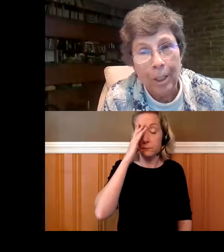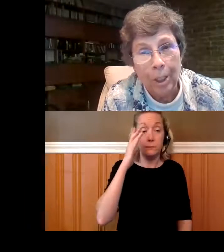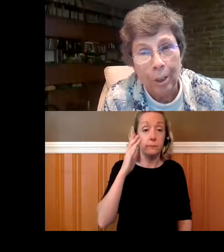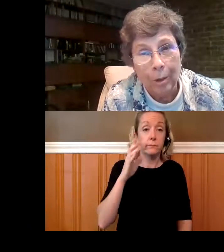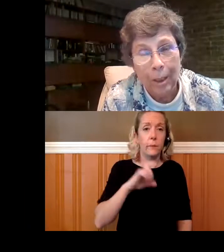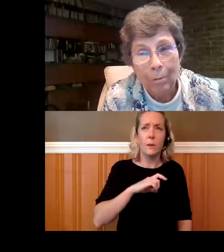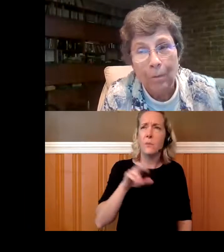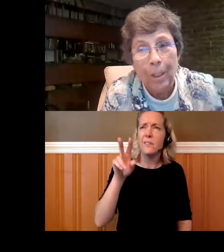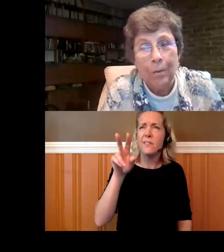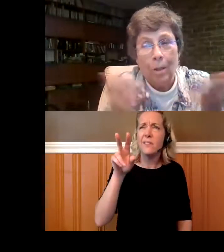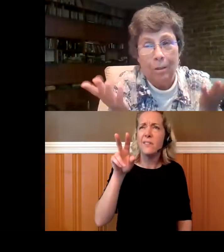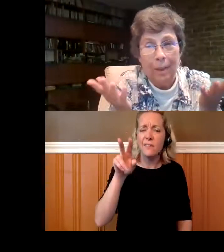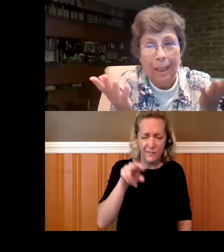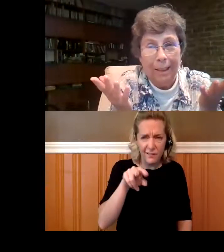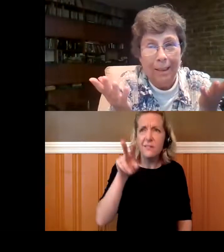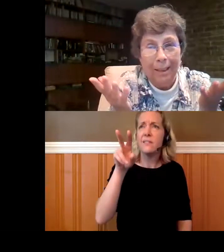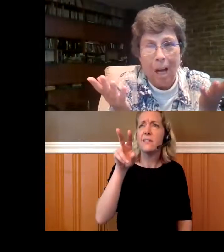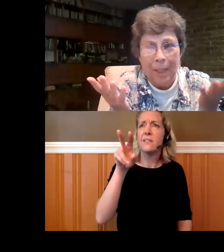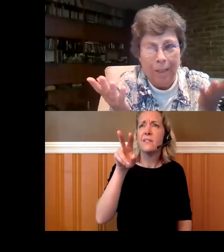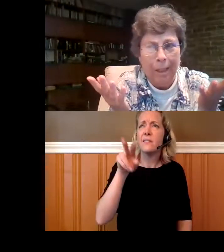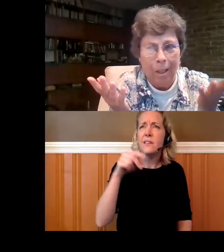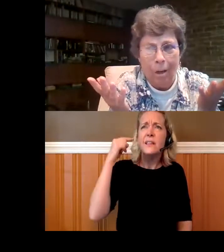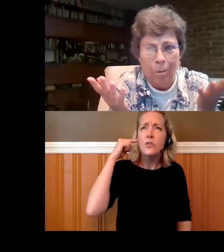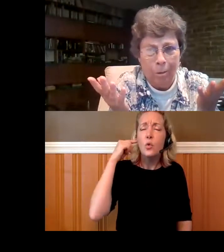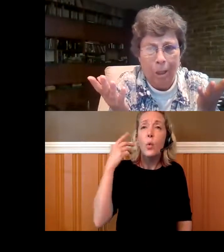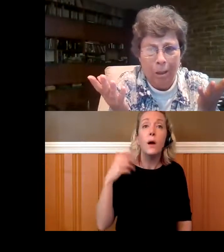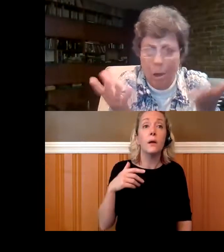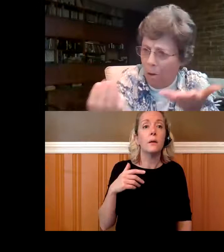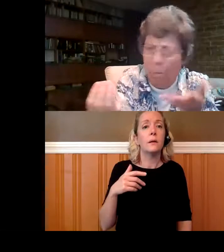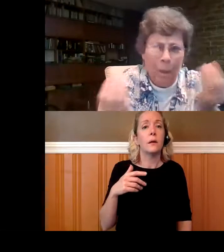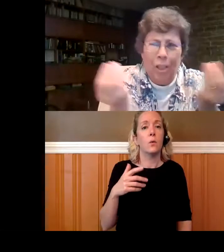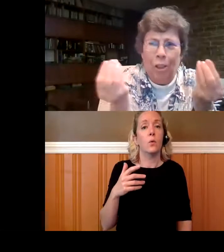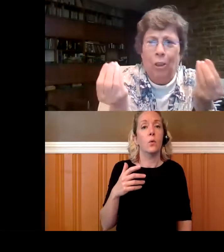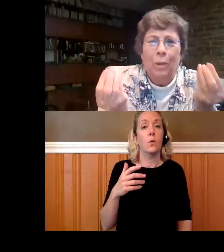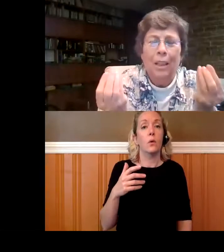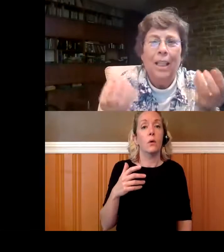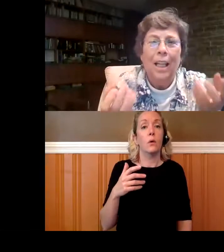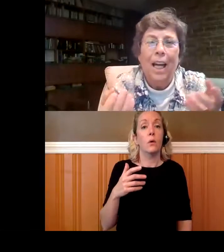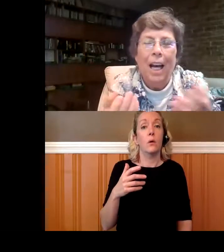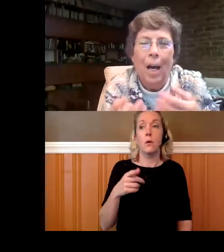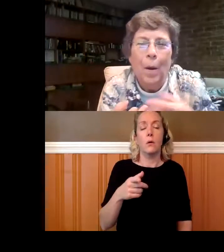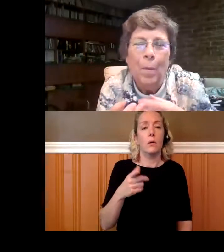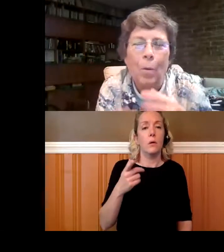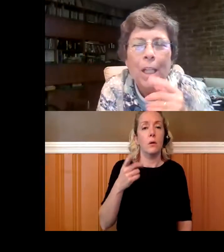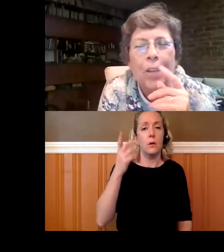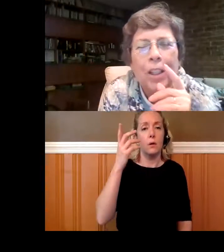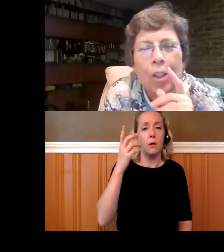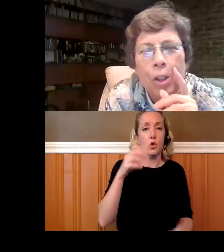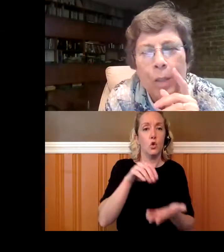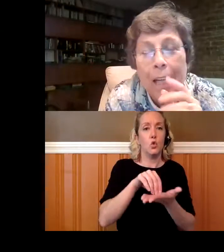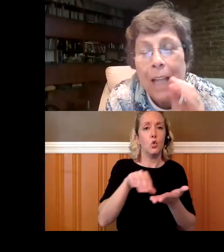know what to do. But what do you think the student, if it had worked, what do you think the student would have